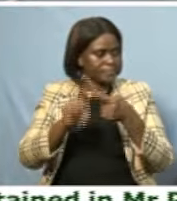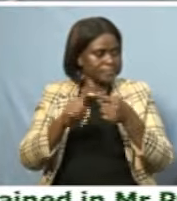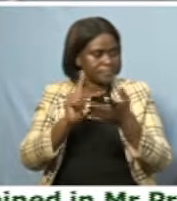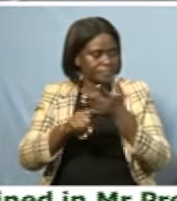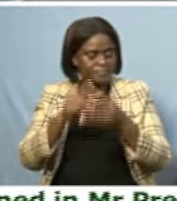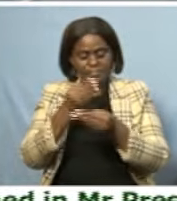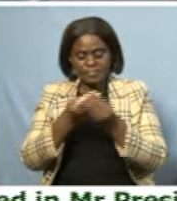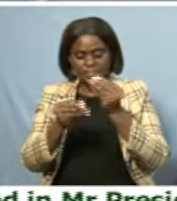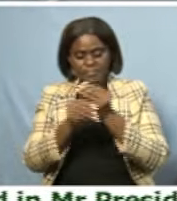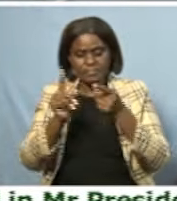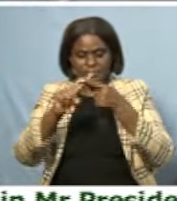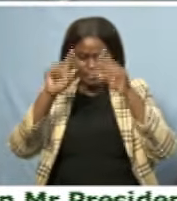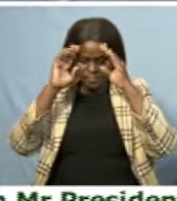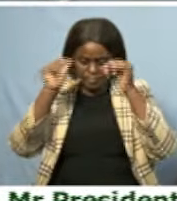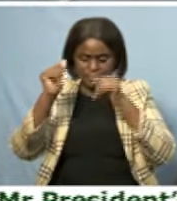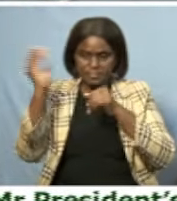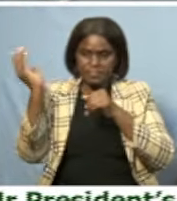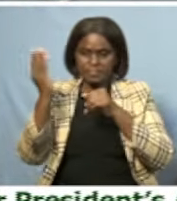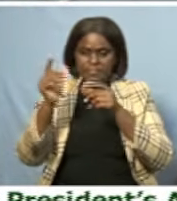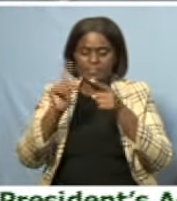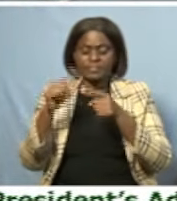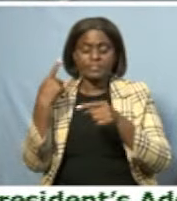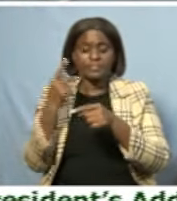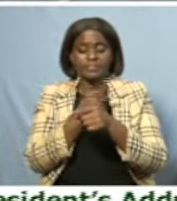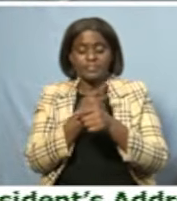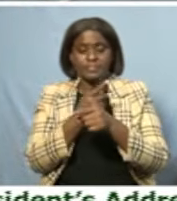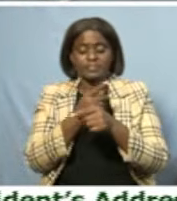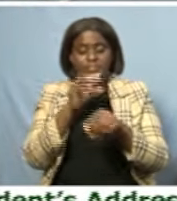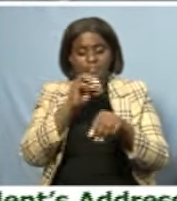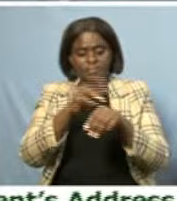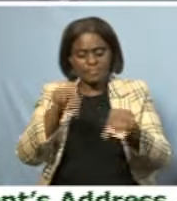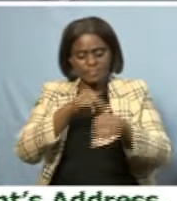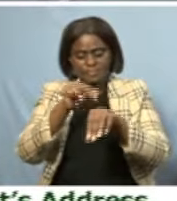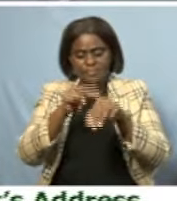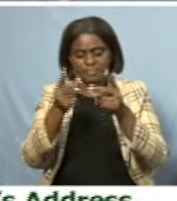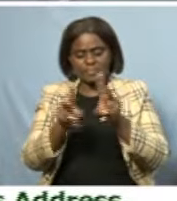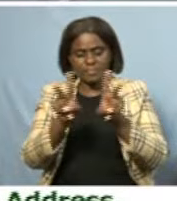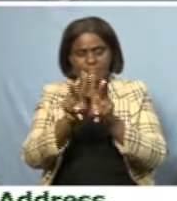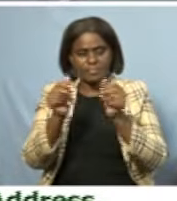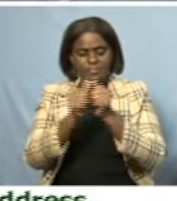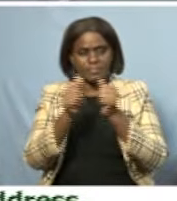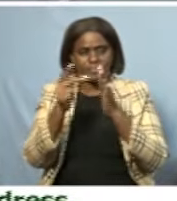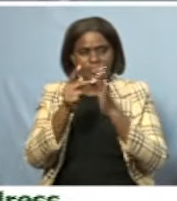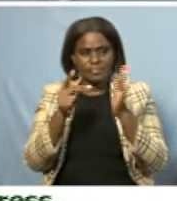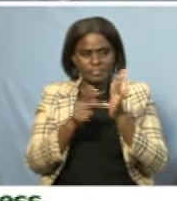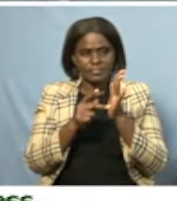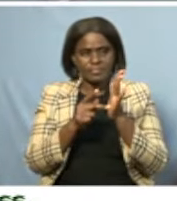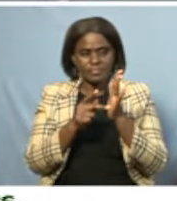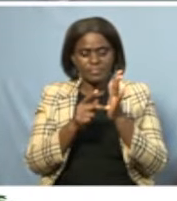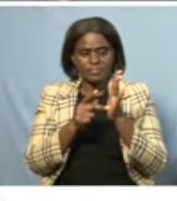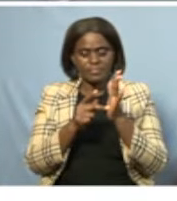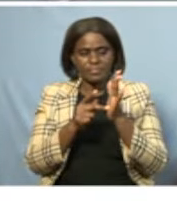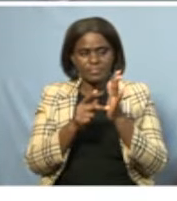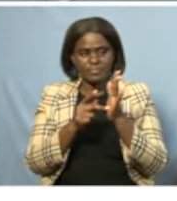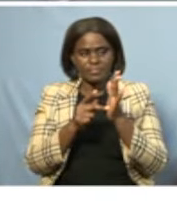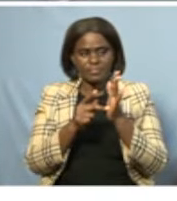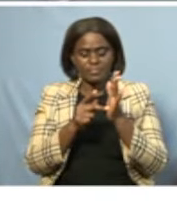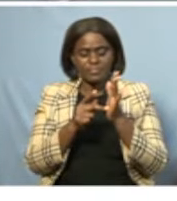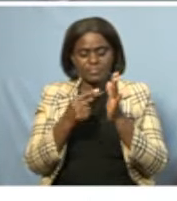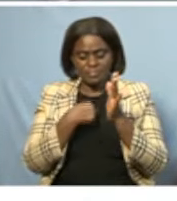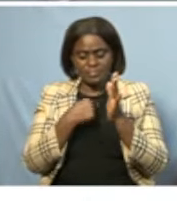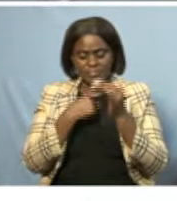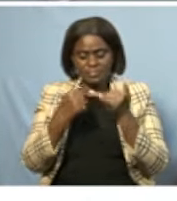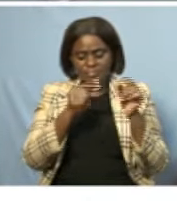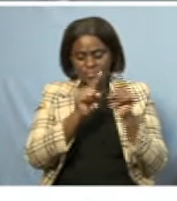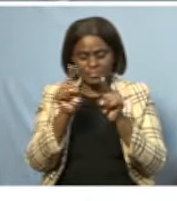contribute to the President's address to Parliament on national values and principles. Allow me